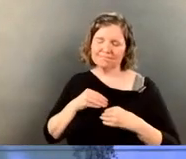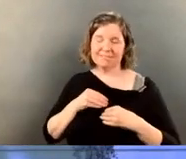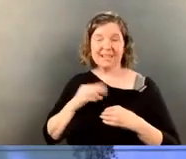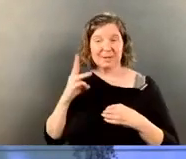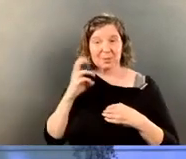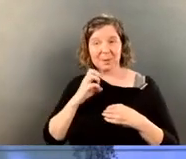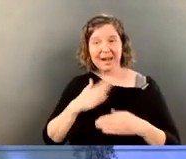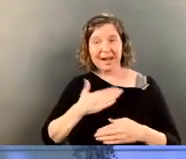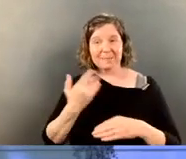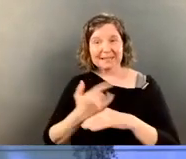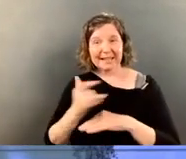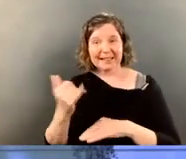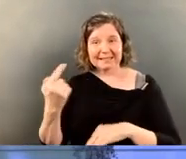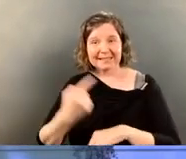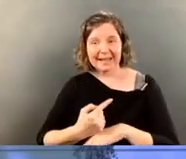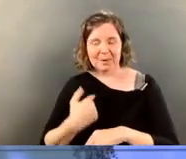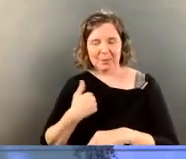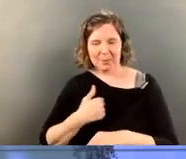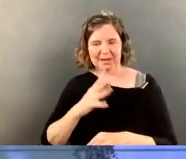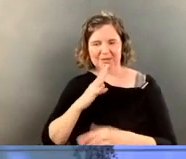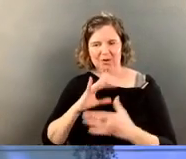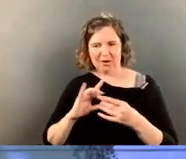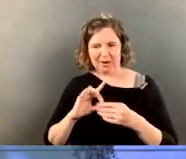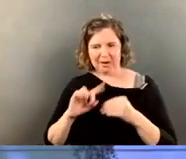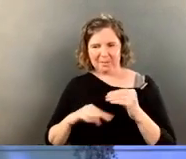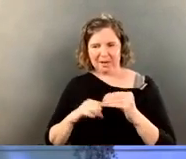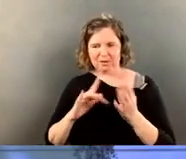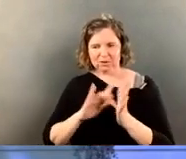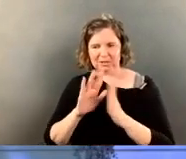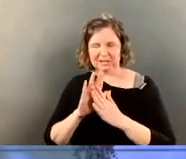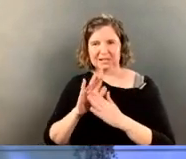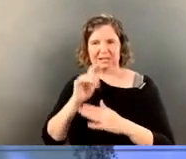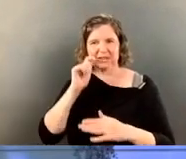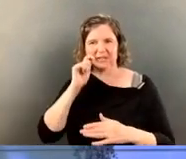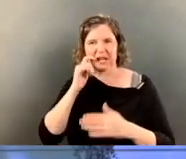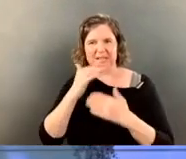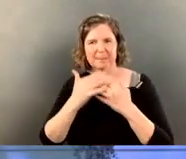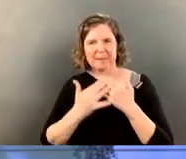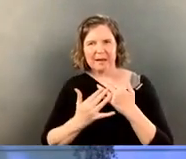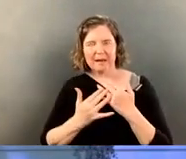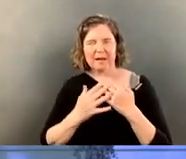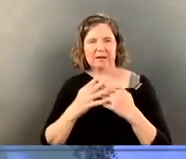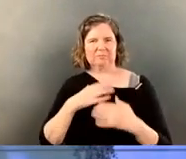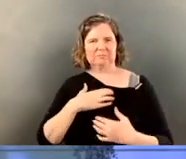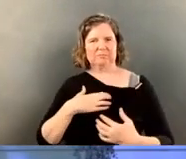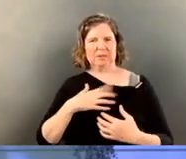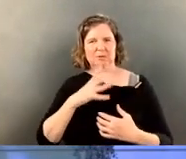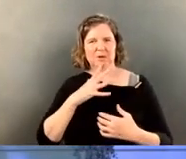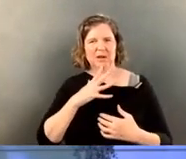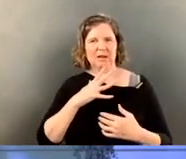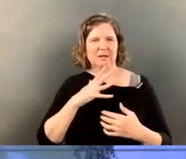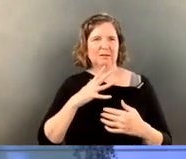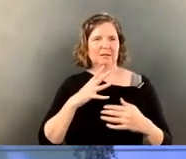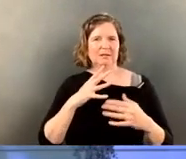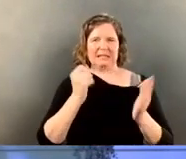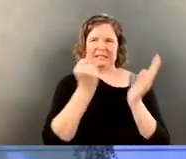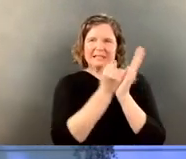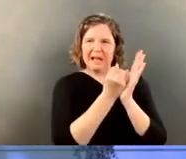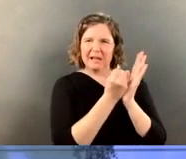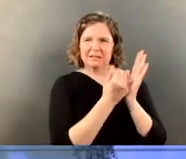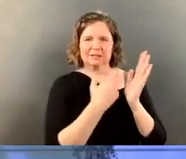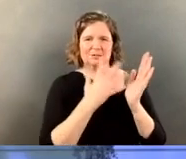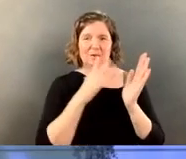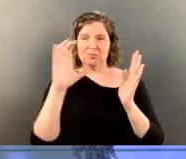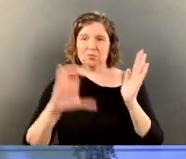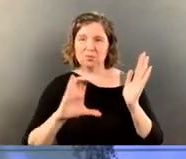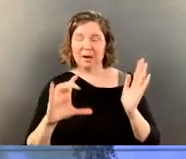happy day like today, we talk about Jesus' flesh and his blood, and We talk about nails and we talk about a cross, which,